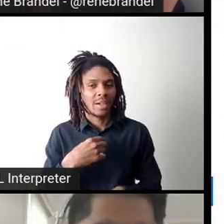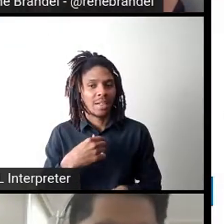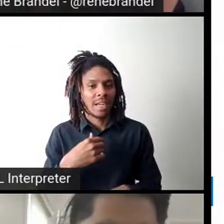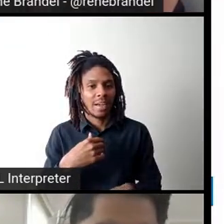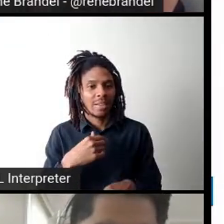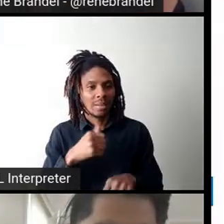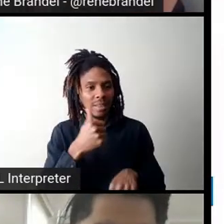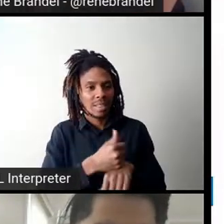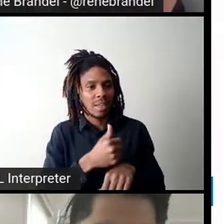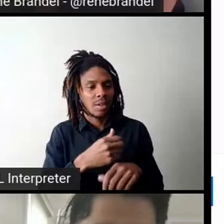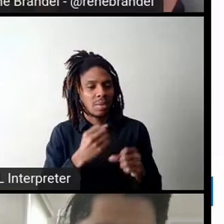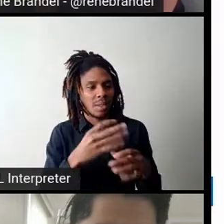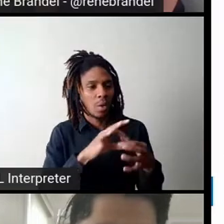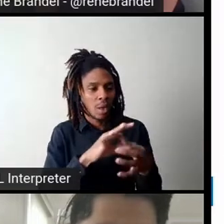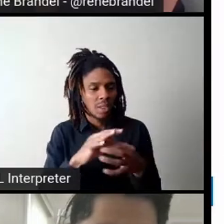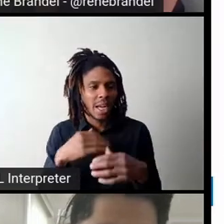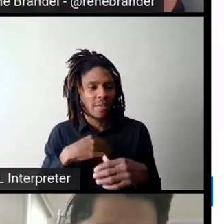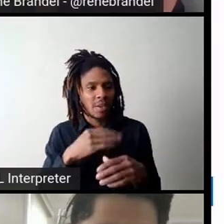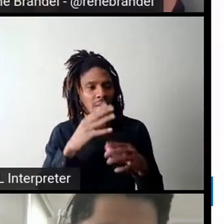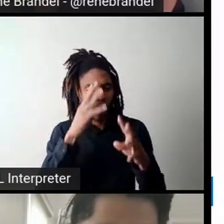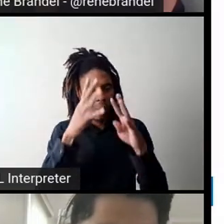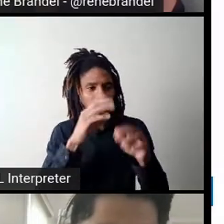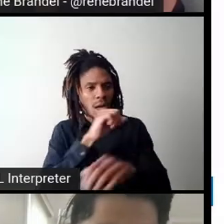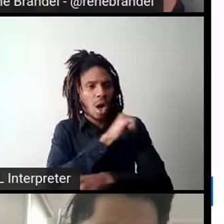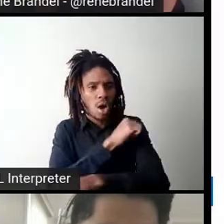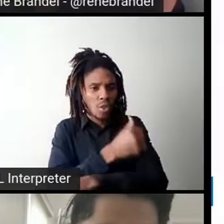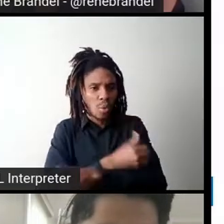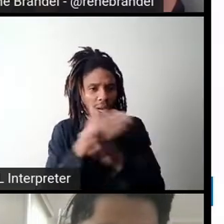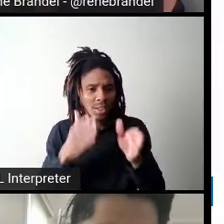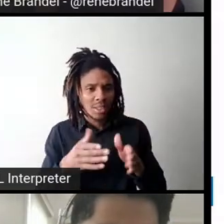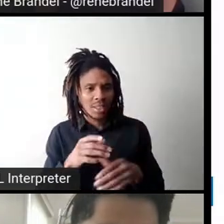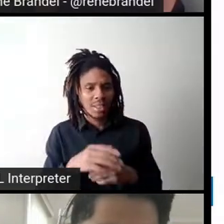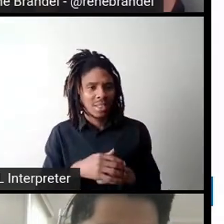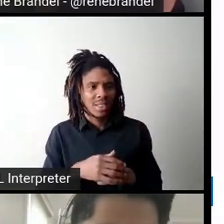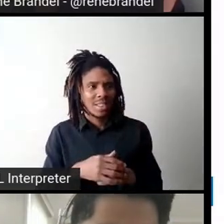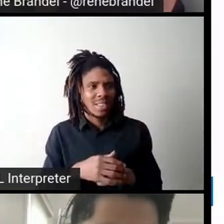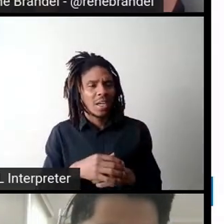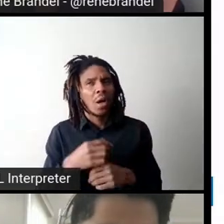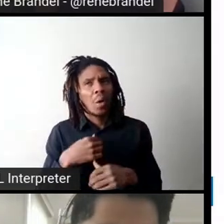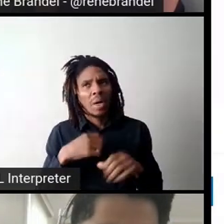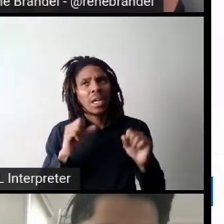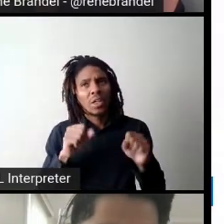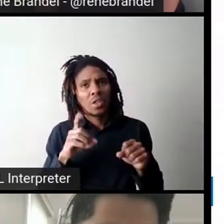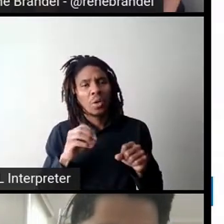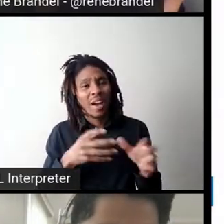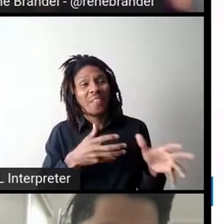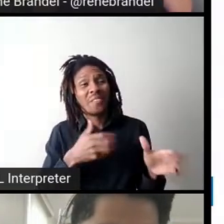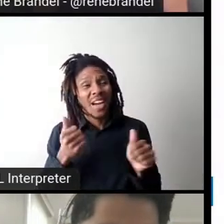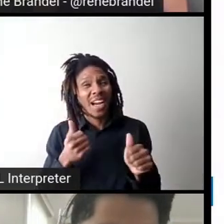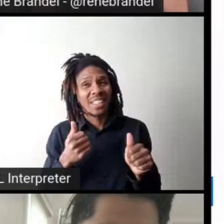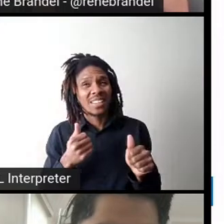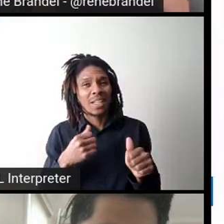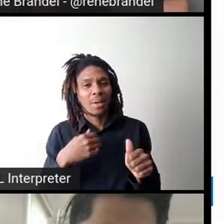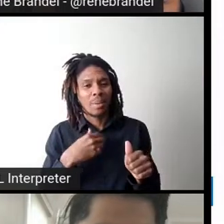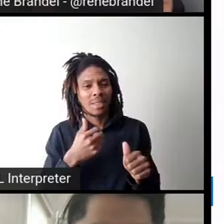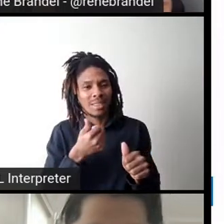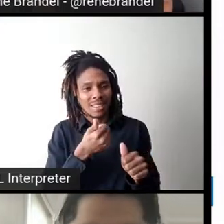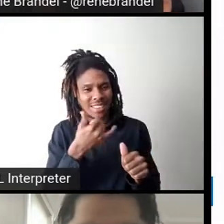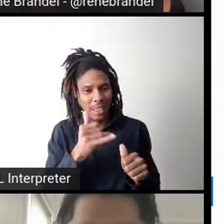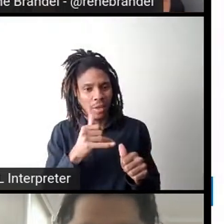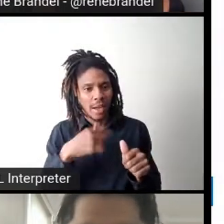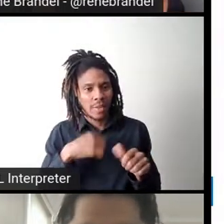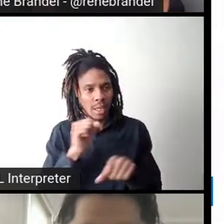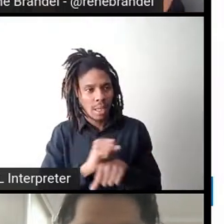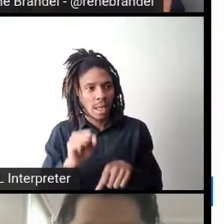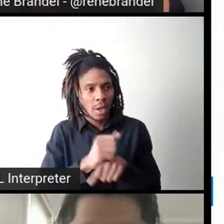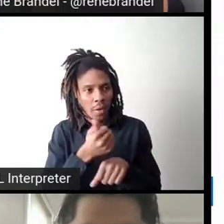this and create authorizers, you're looking at, we could do it fast, but it's talking about lose a couple of days of work there probably,